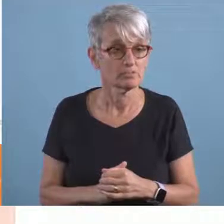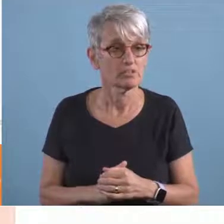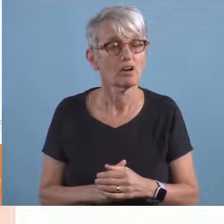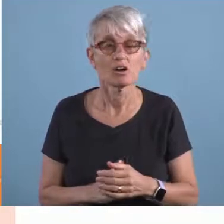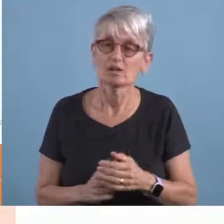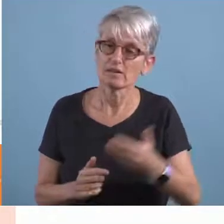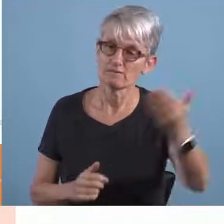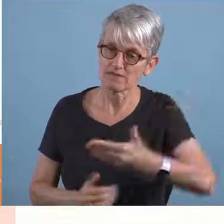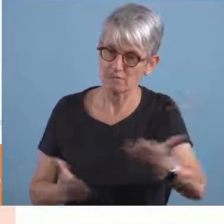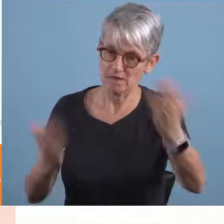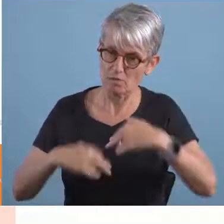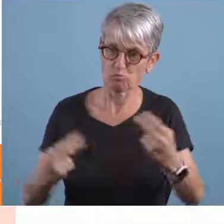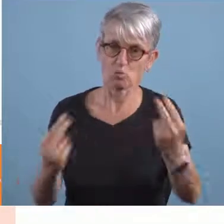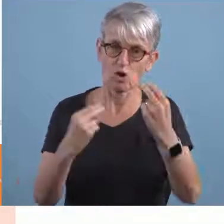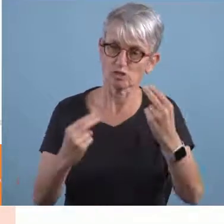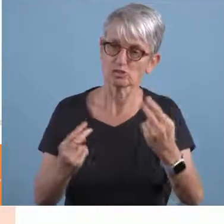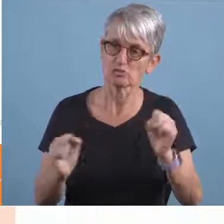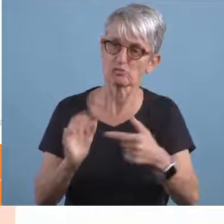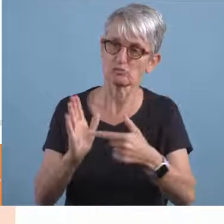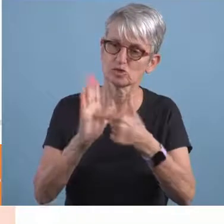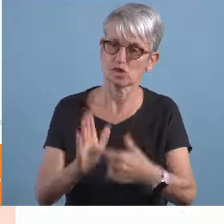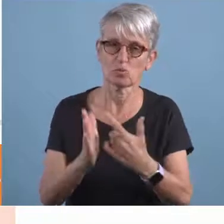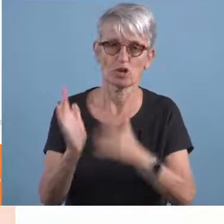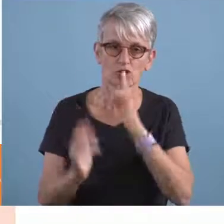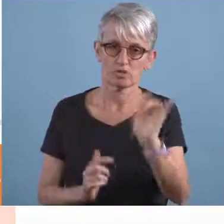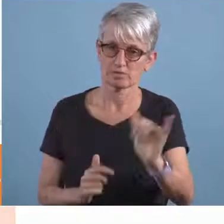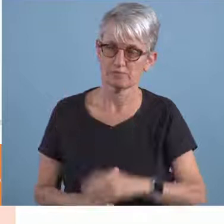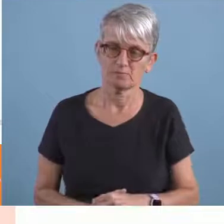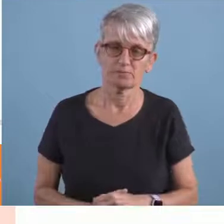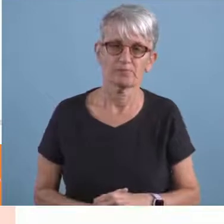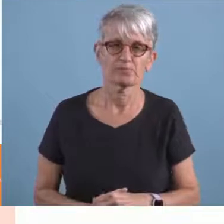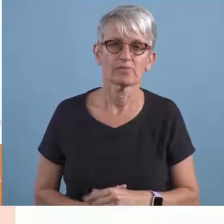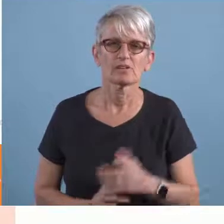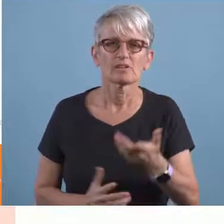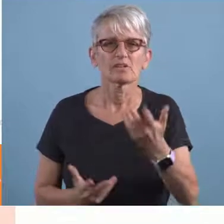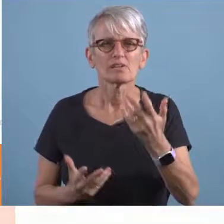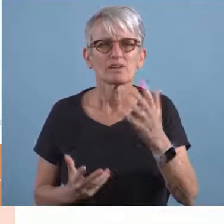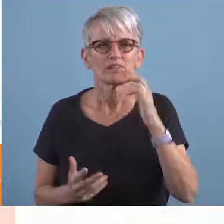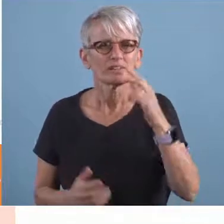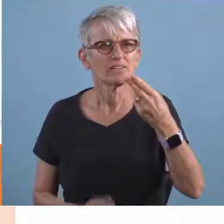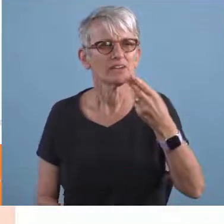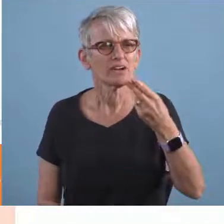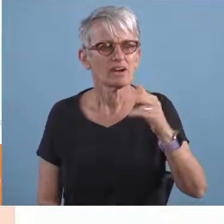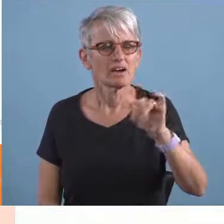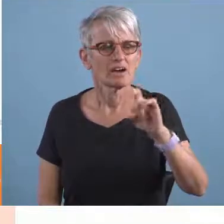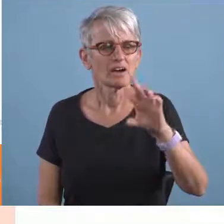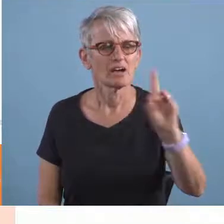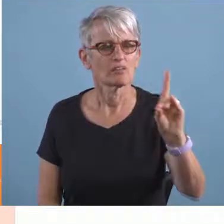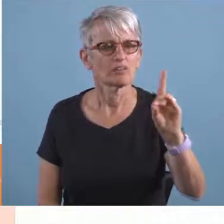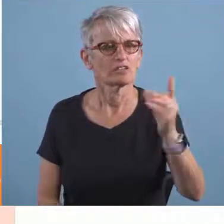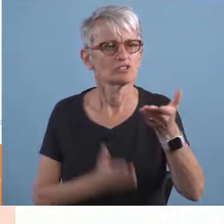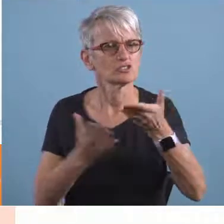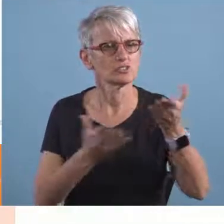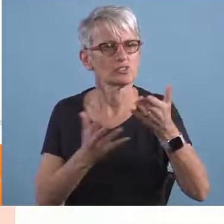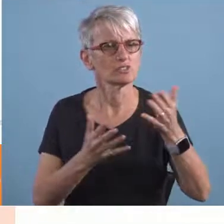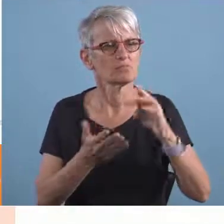watch a session so that you can demonstrate what it looks like. I think the idea of hybrid services is very popular.